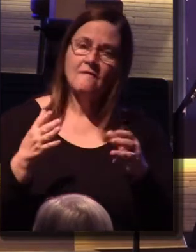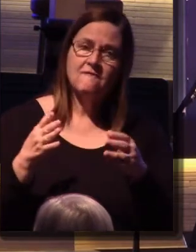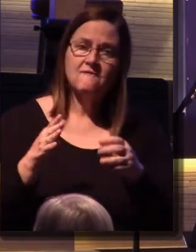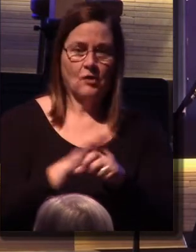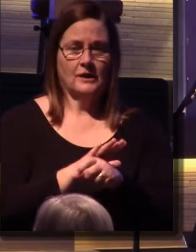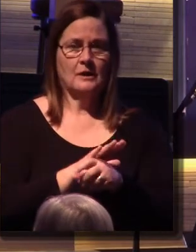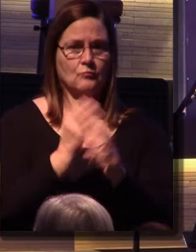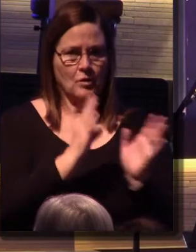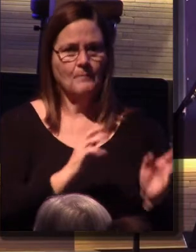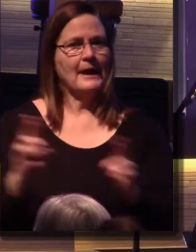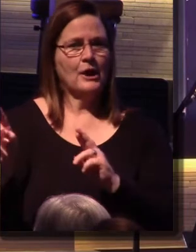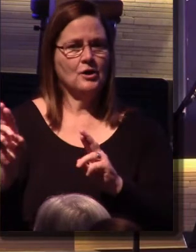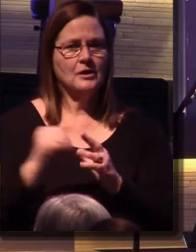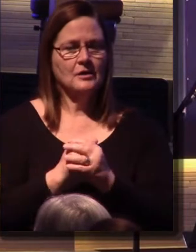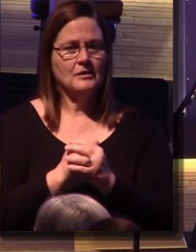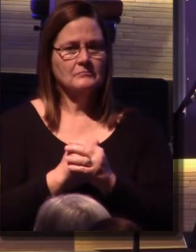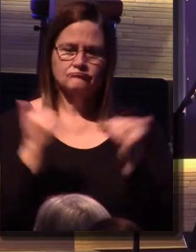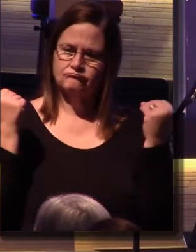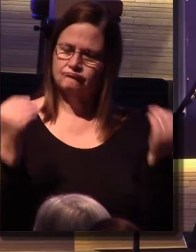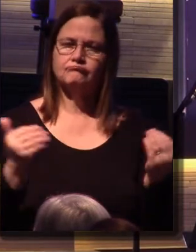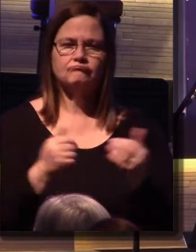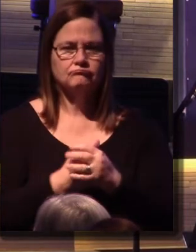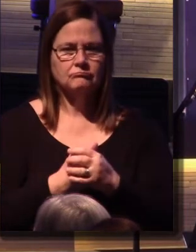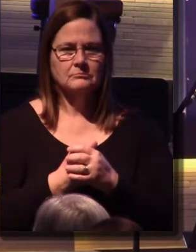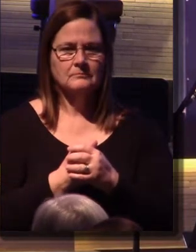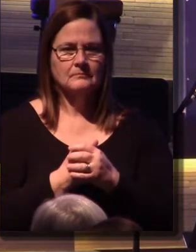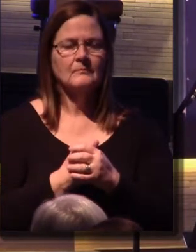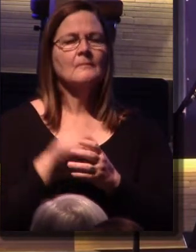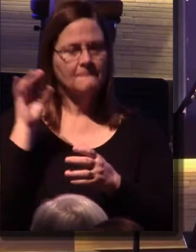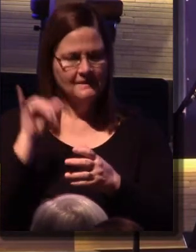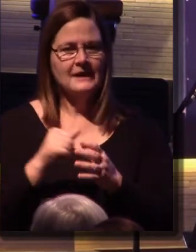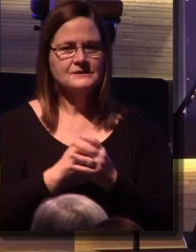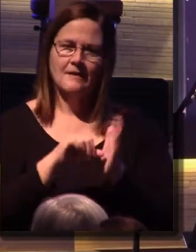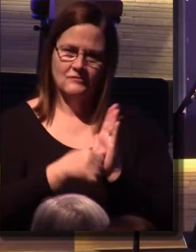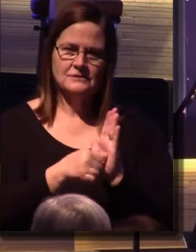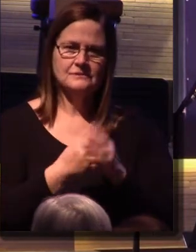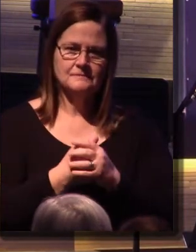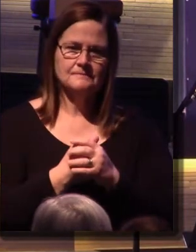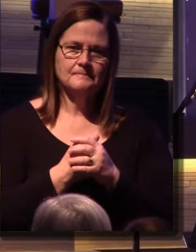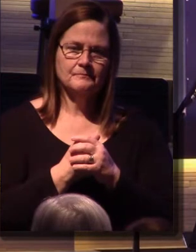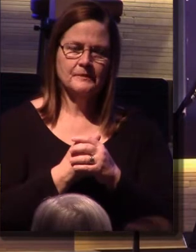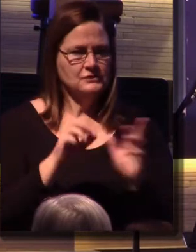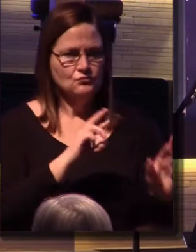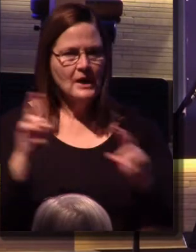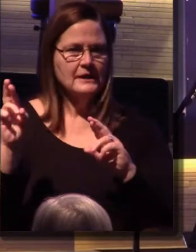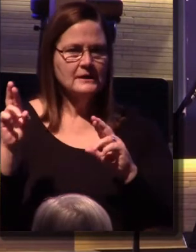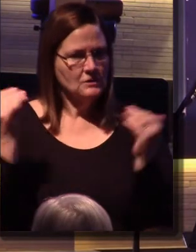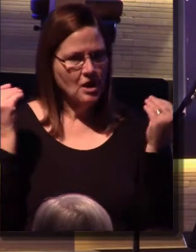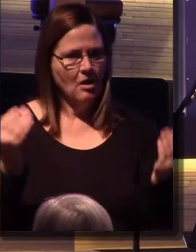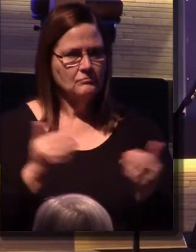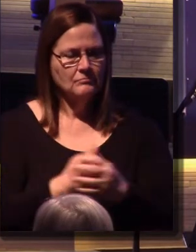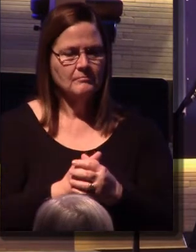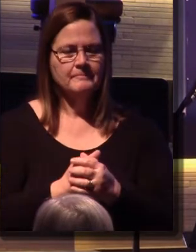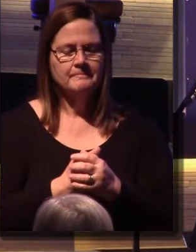it is fully prepared. It's ready to go. That's the emphasis here. It's